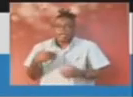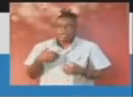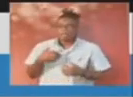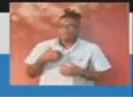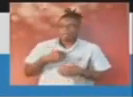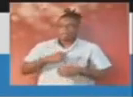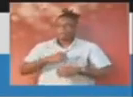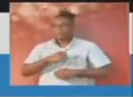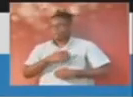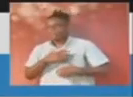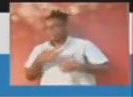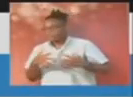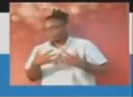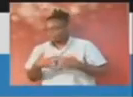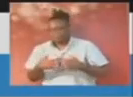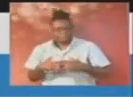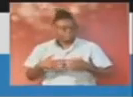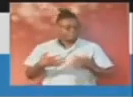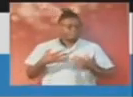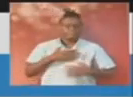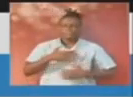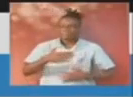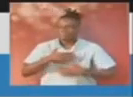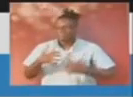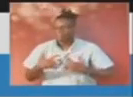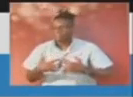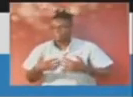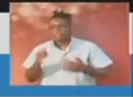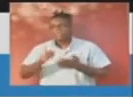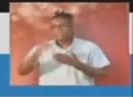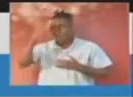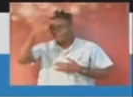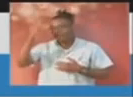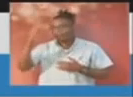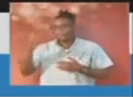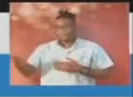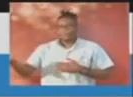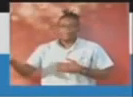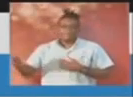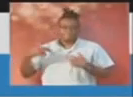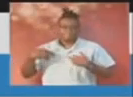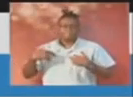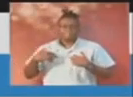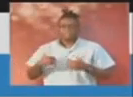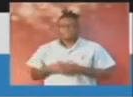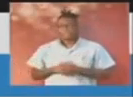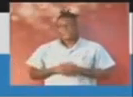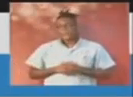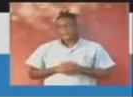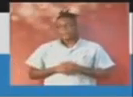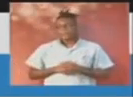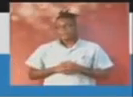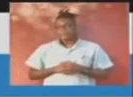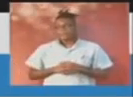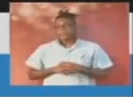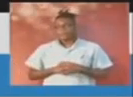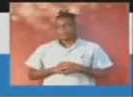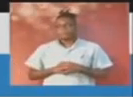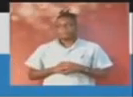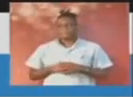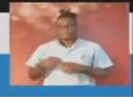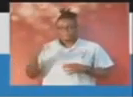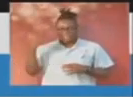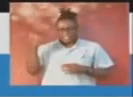overwhelmed by high volume of infected people. Due to the rapid rise in COVID-19 cases in the last 2 weeks,